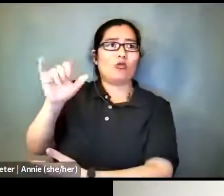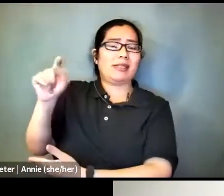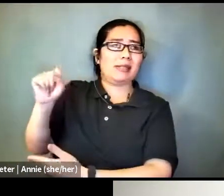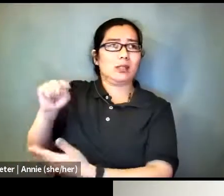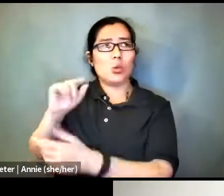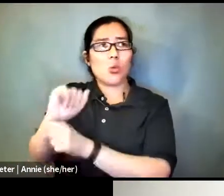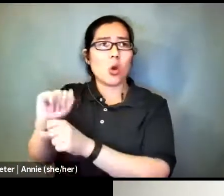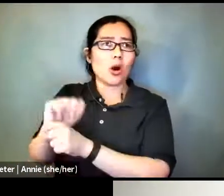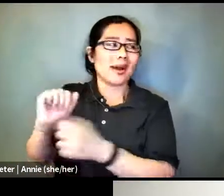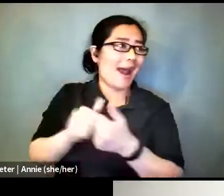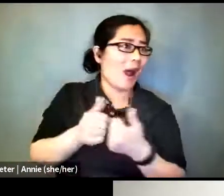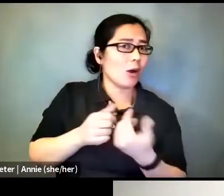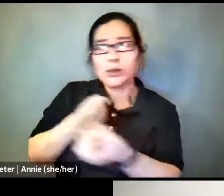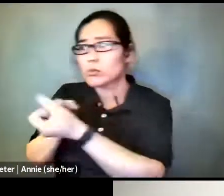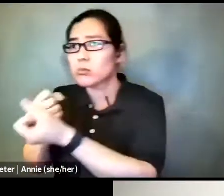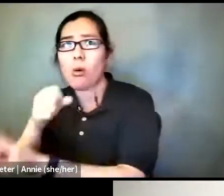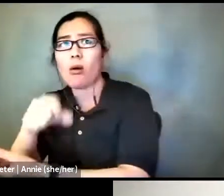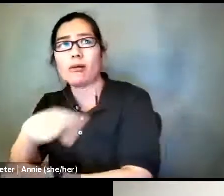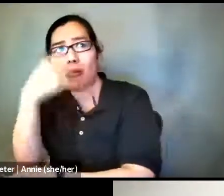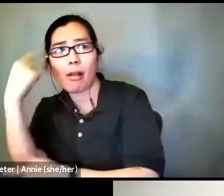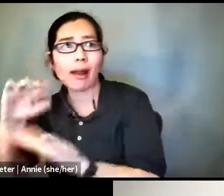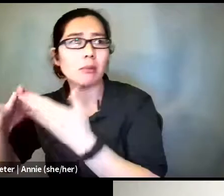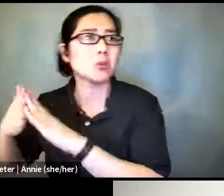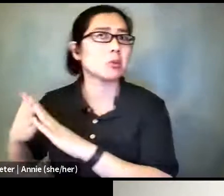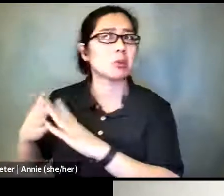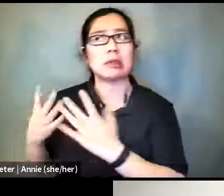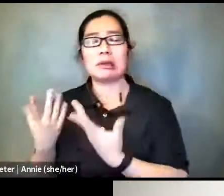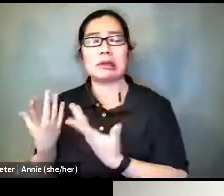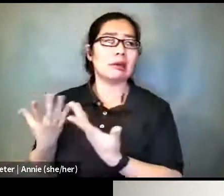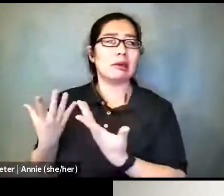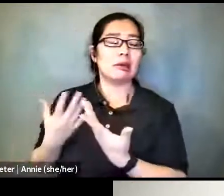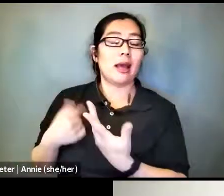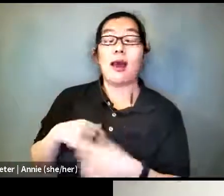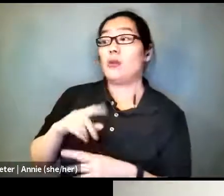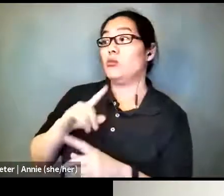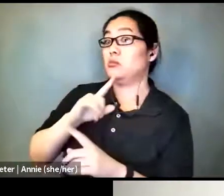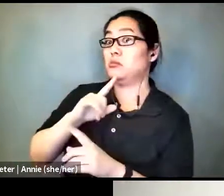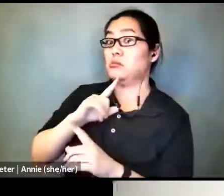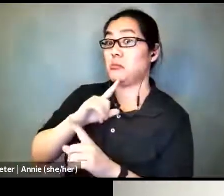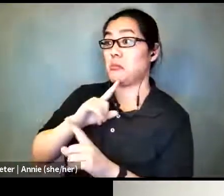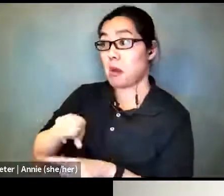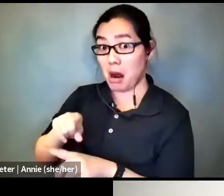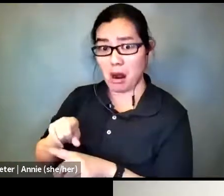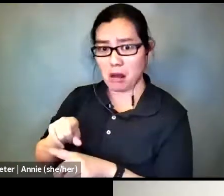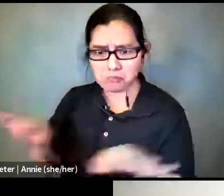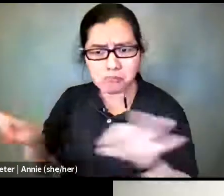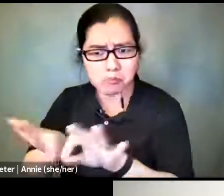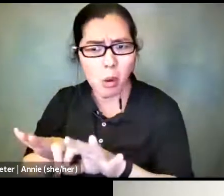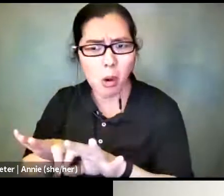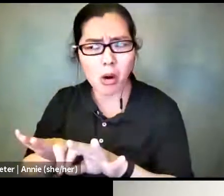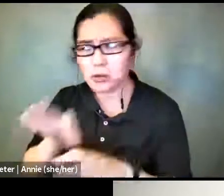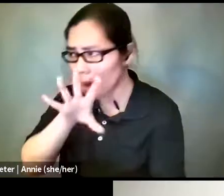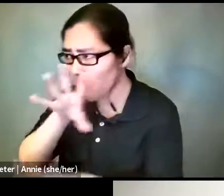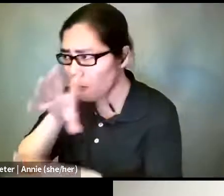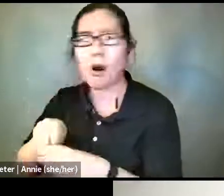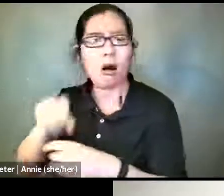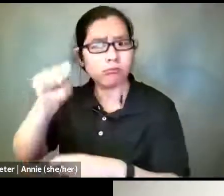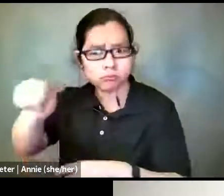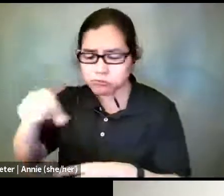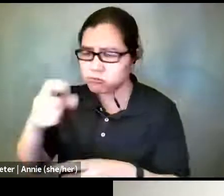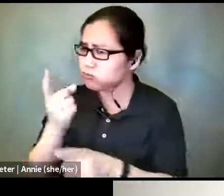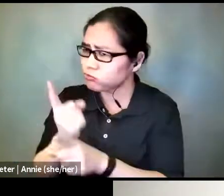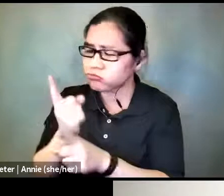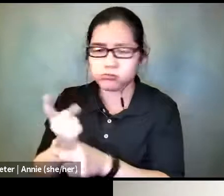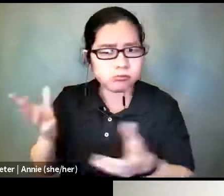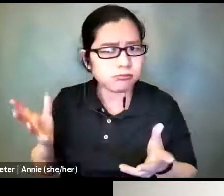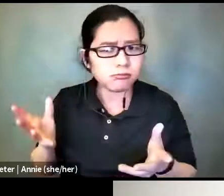Black people, which we then respond, that's awesome. And we need to do that. And also, there is